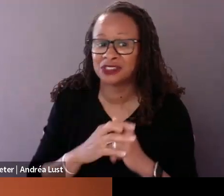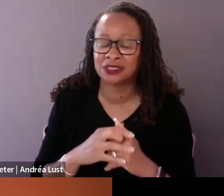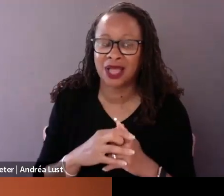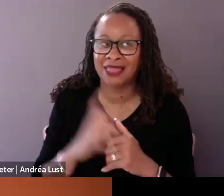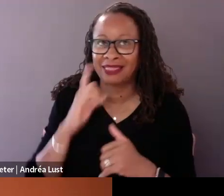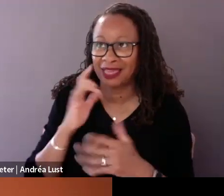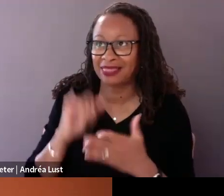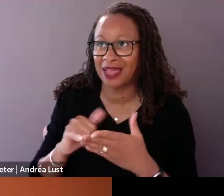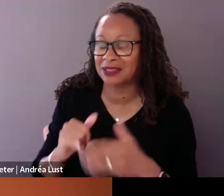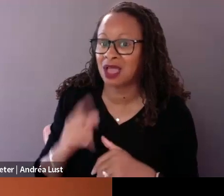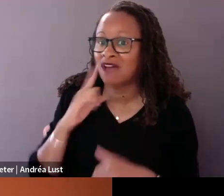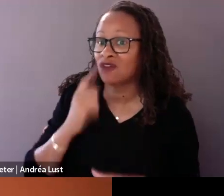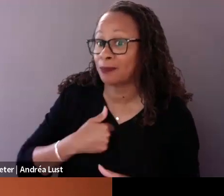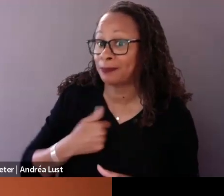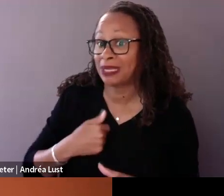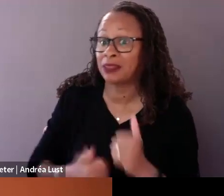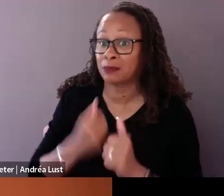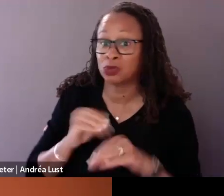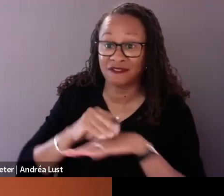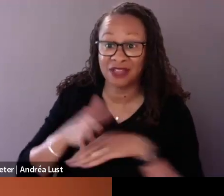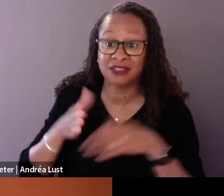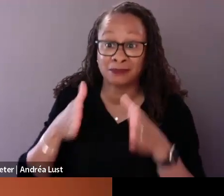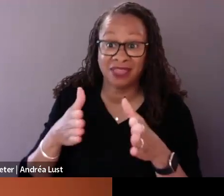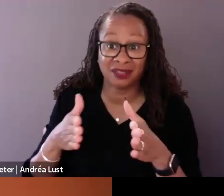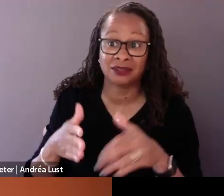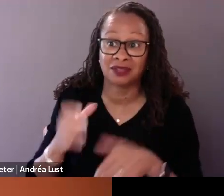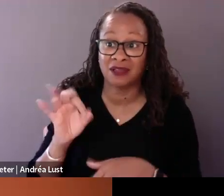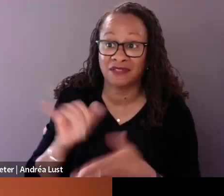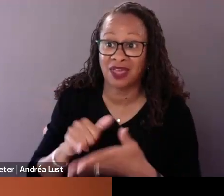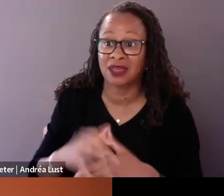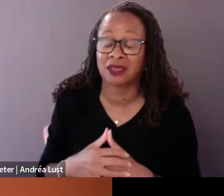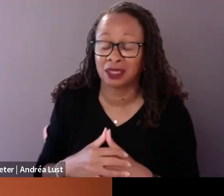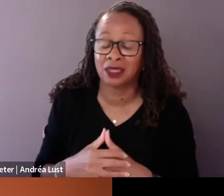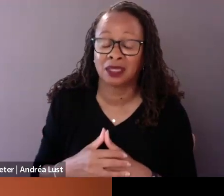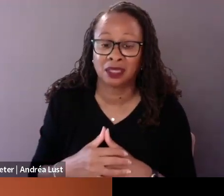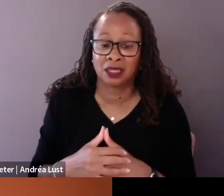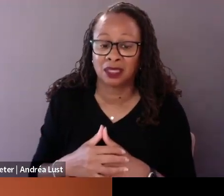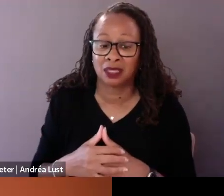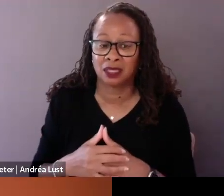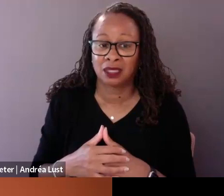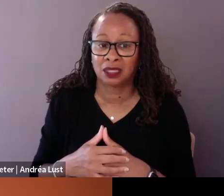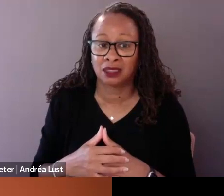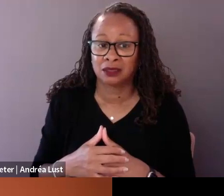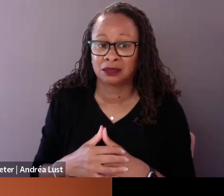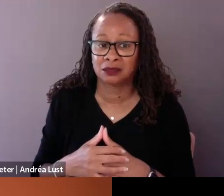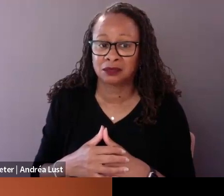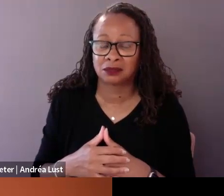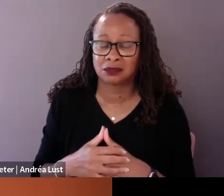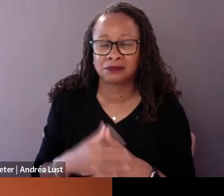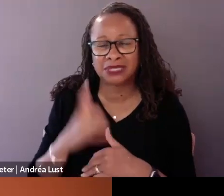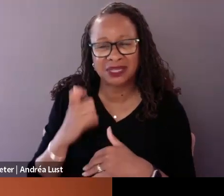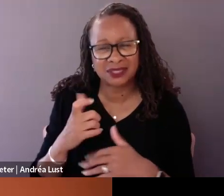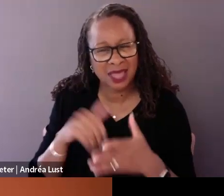is, for me, the most effective method of that, because, you know, they're allowing you